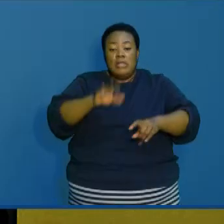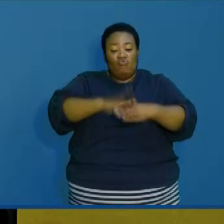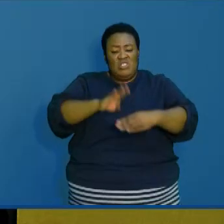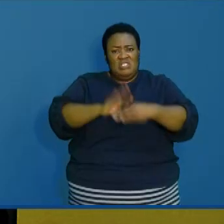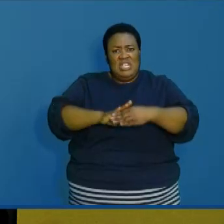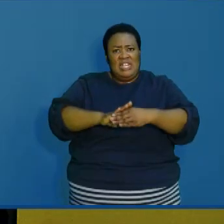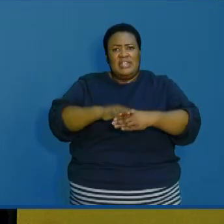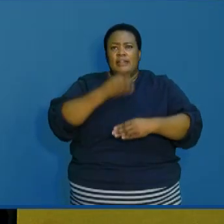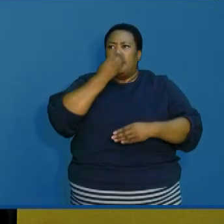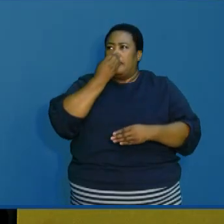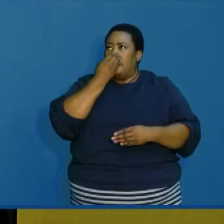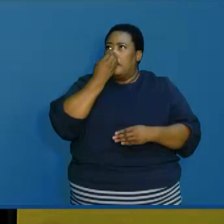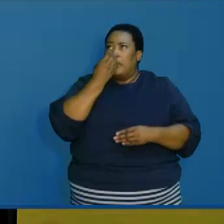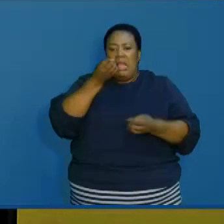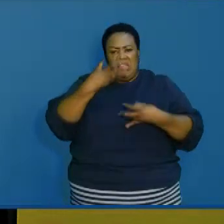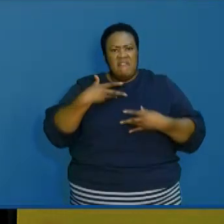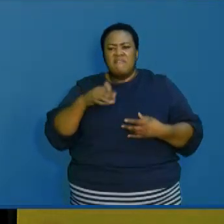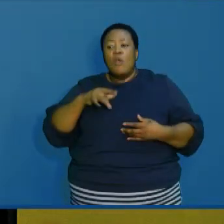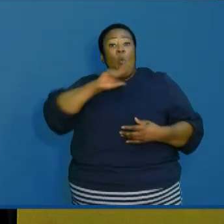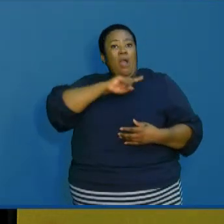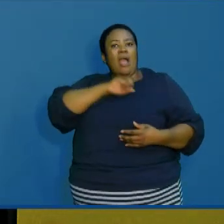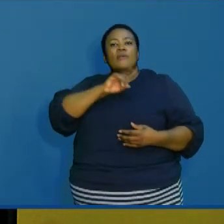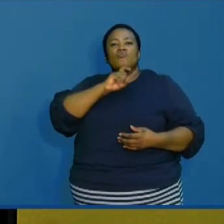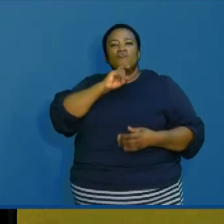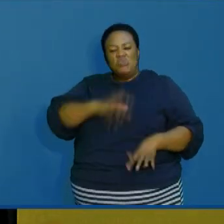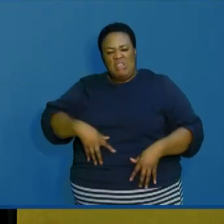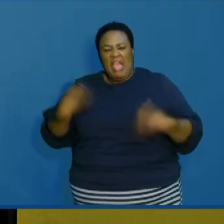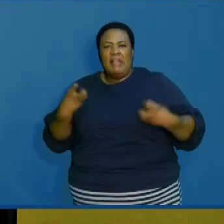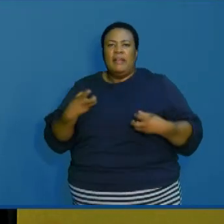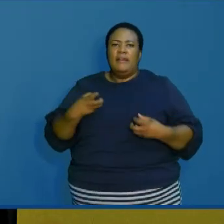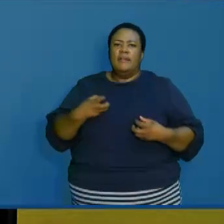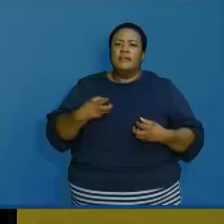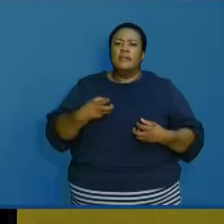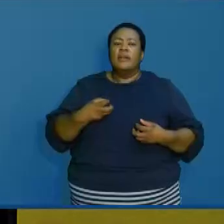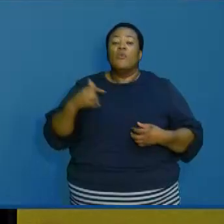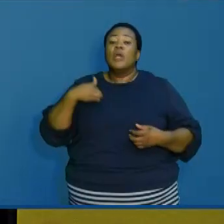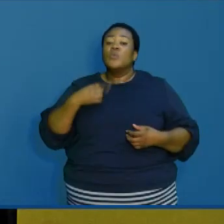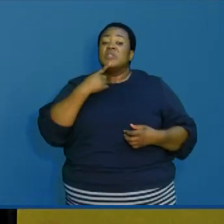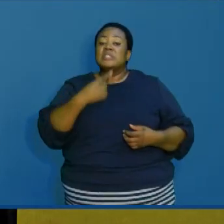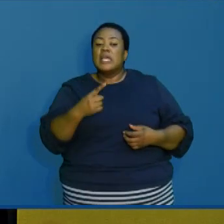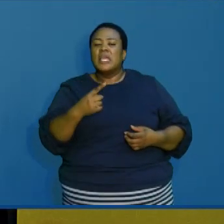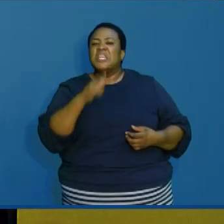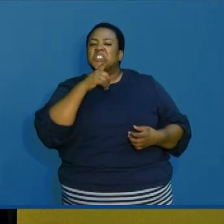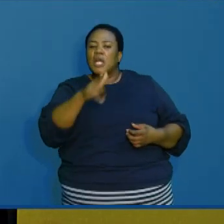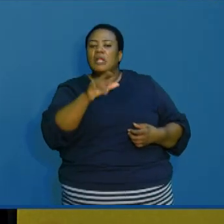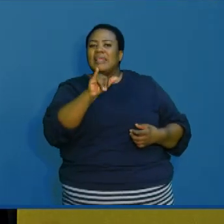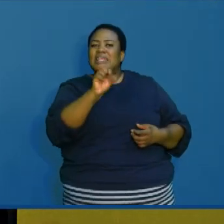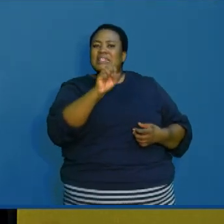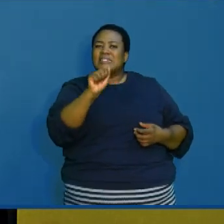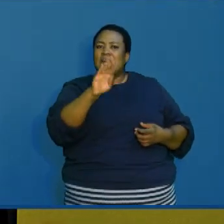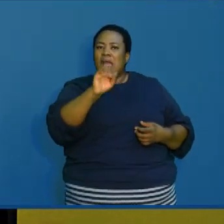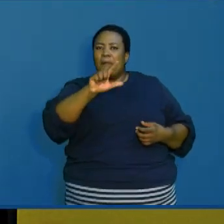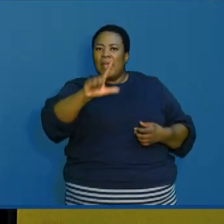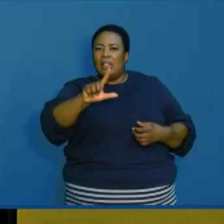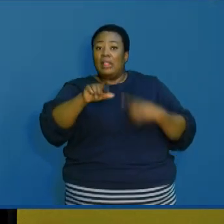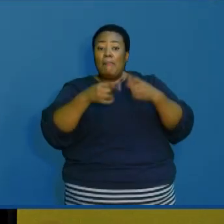he would use anger as he says the words he says to Isabel about Mr. M.